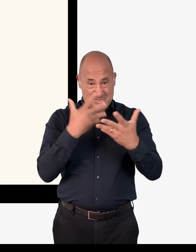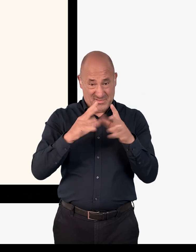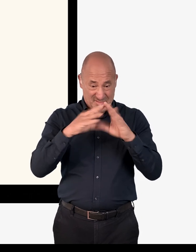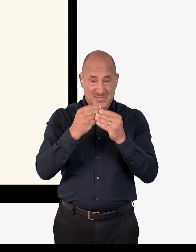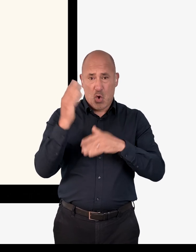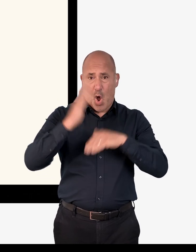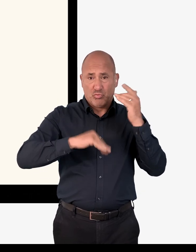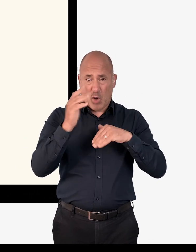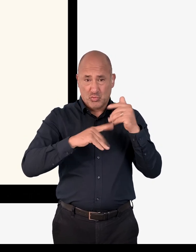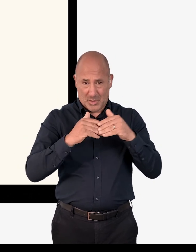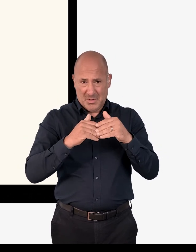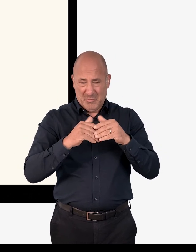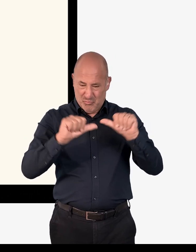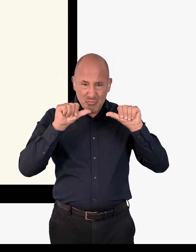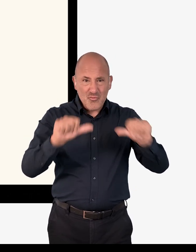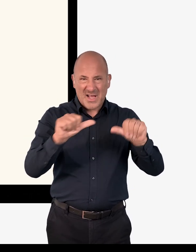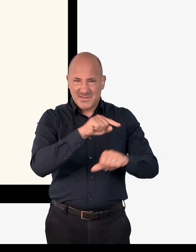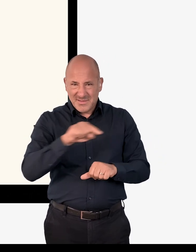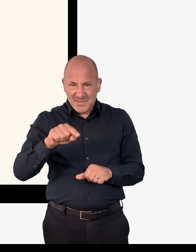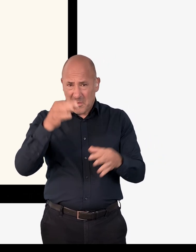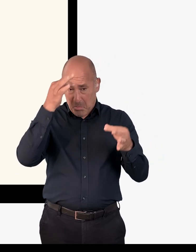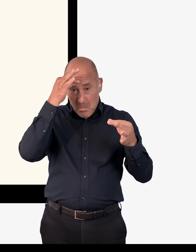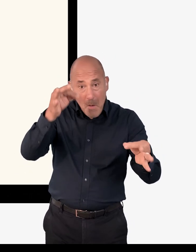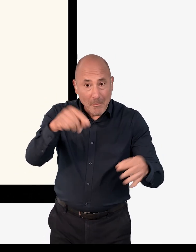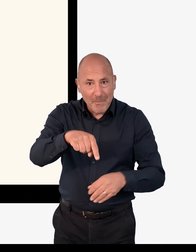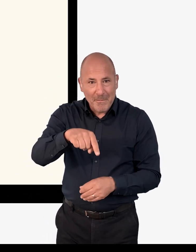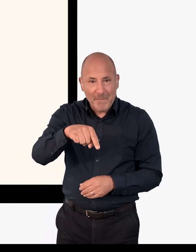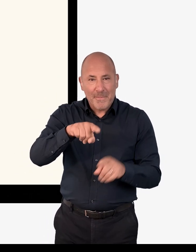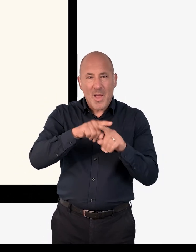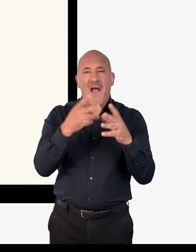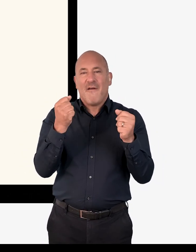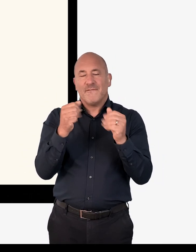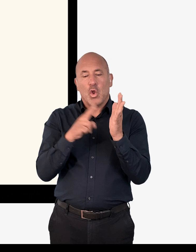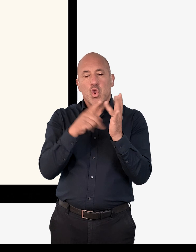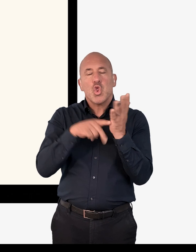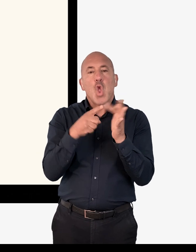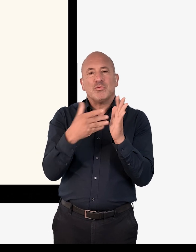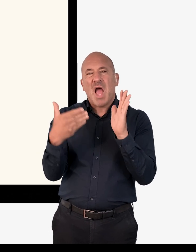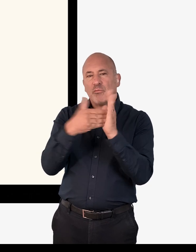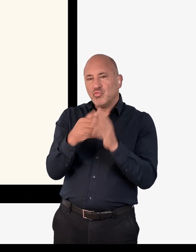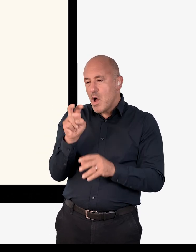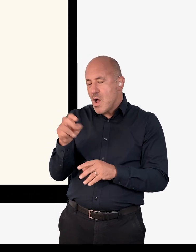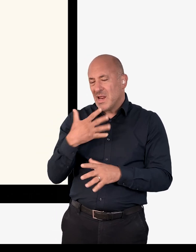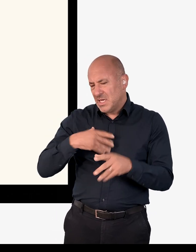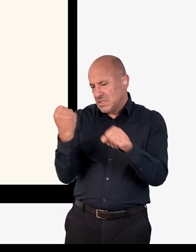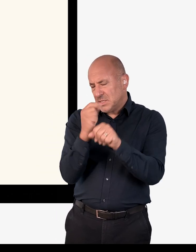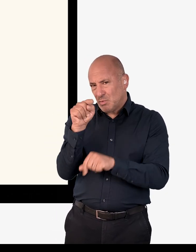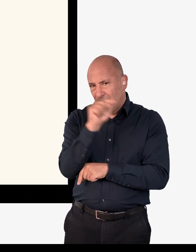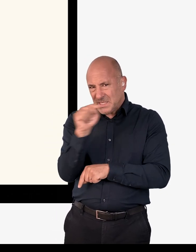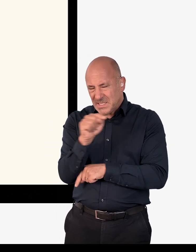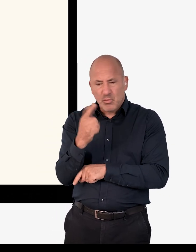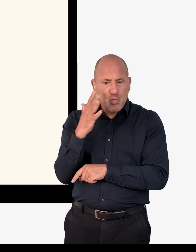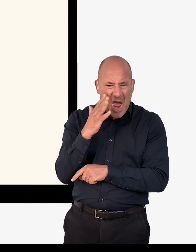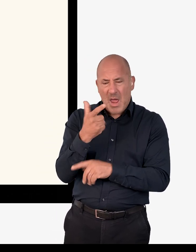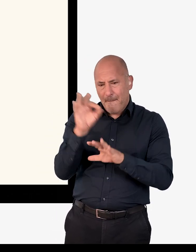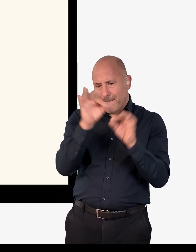the overall cost of any construction work, is up to date and relatively accurate. And it will include notes about the